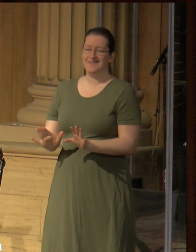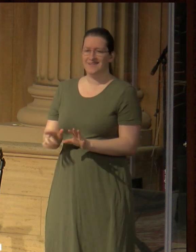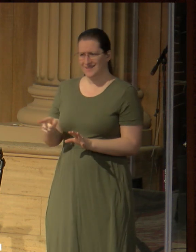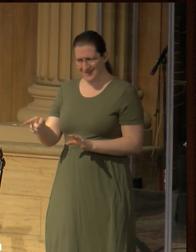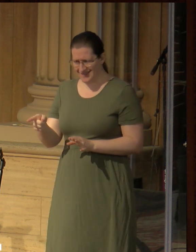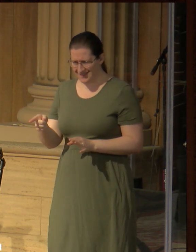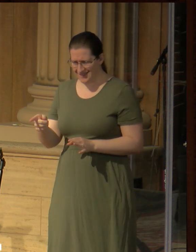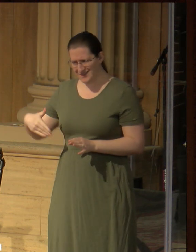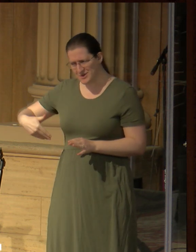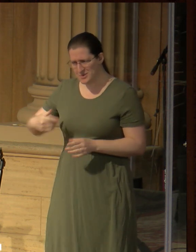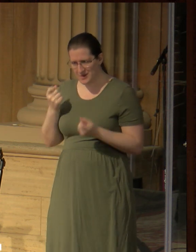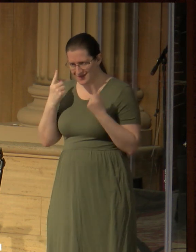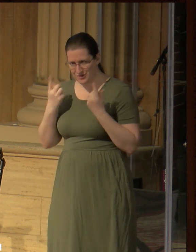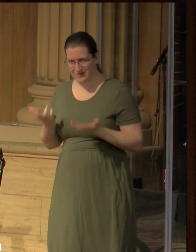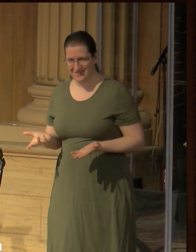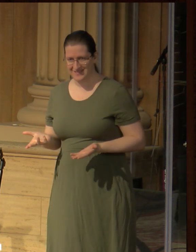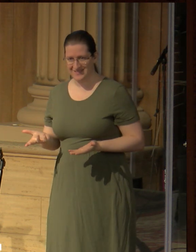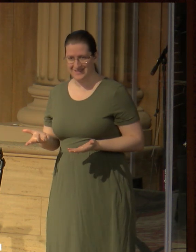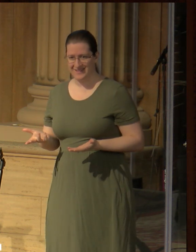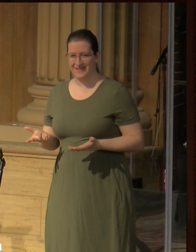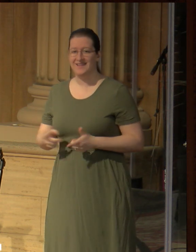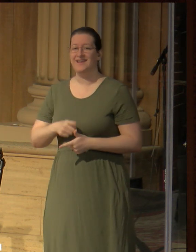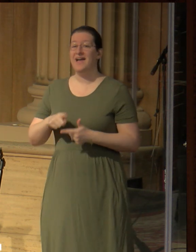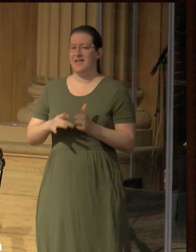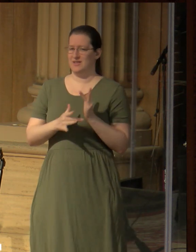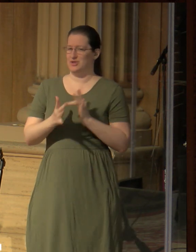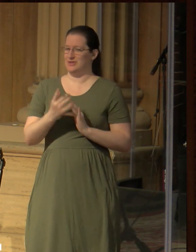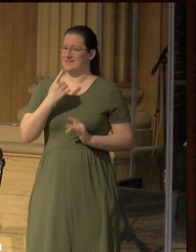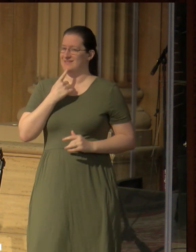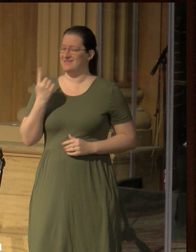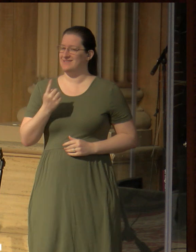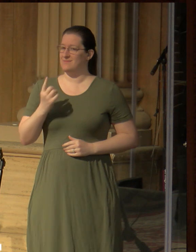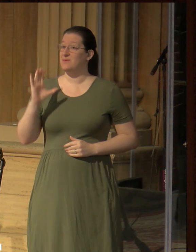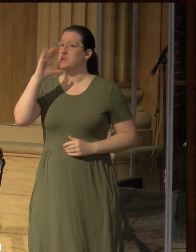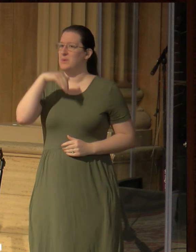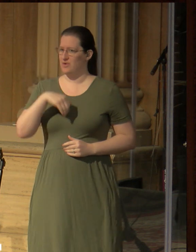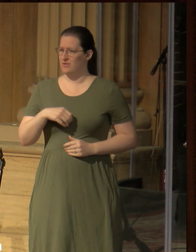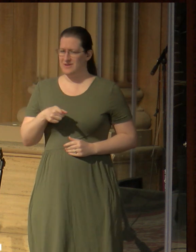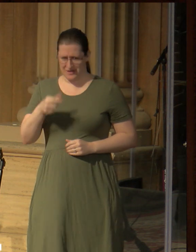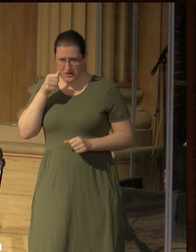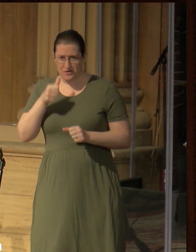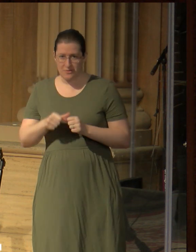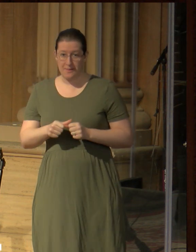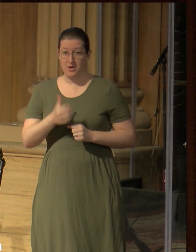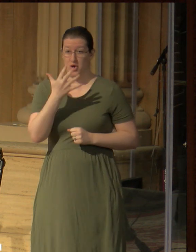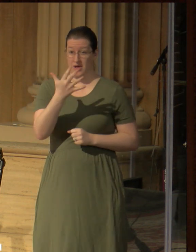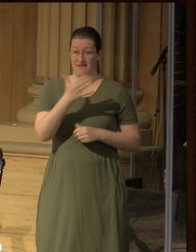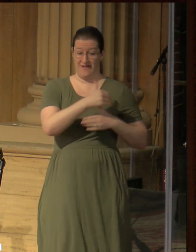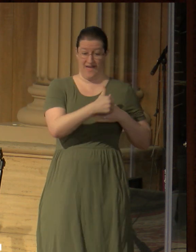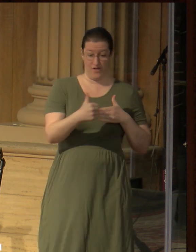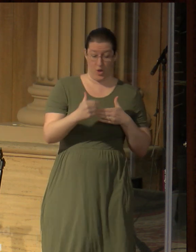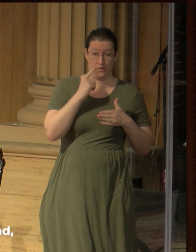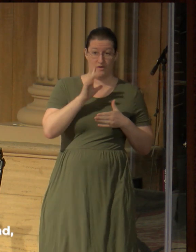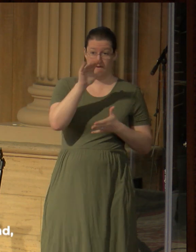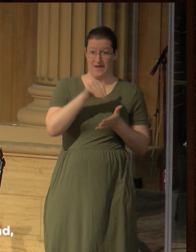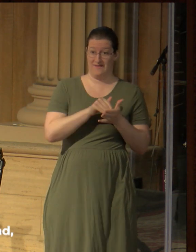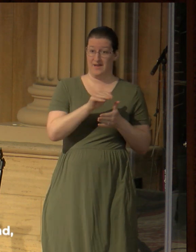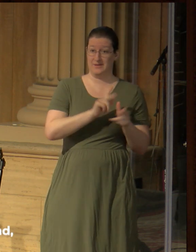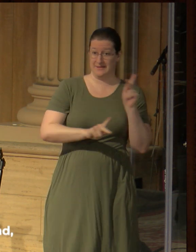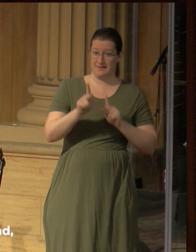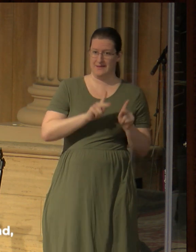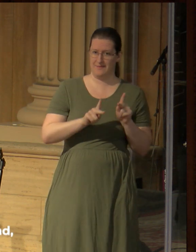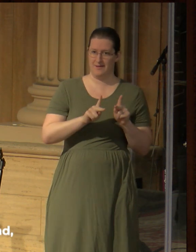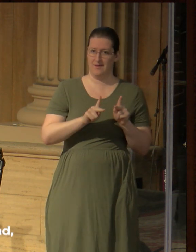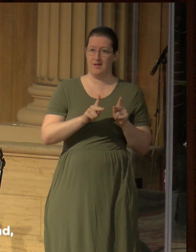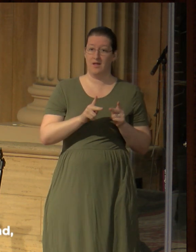yet perceive? And then he says something weird. He says, do you not remember the 5 loaves for the 5,000 and how many baskets you